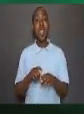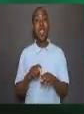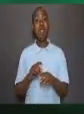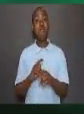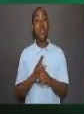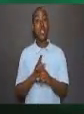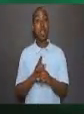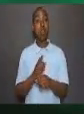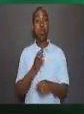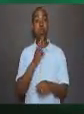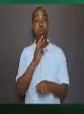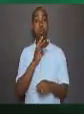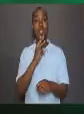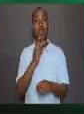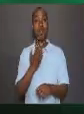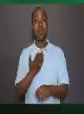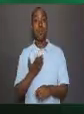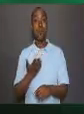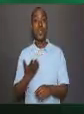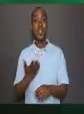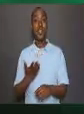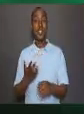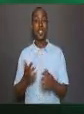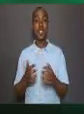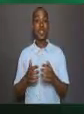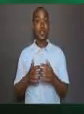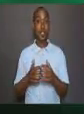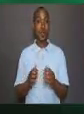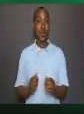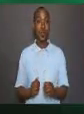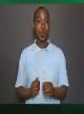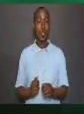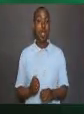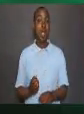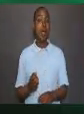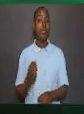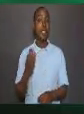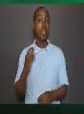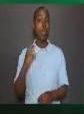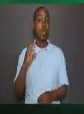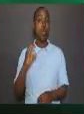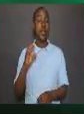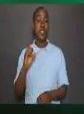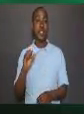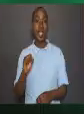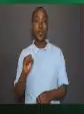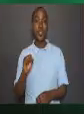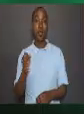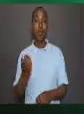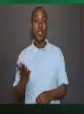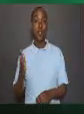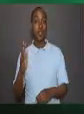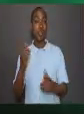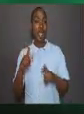with the water particles. The more the copper sulfate particles move